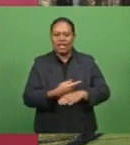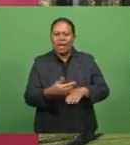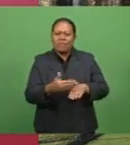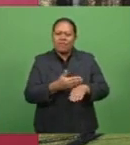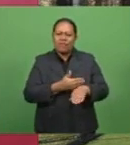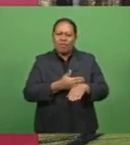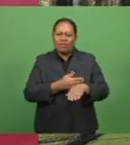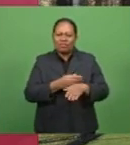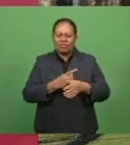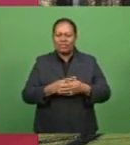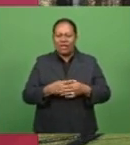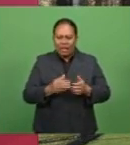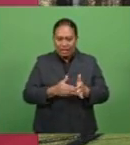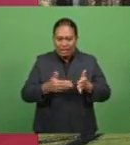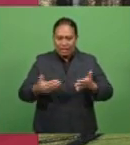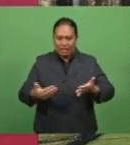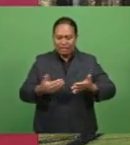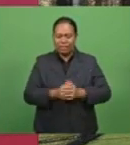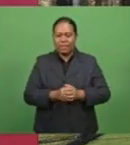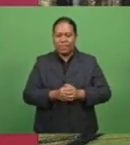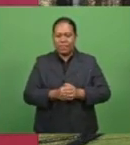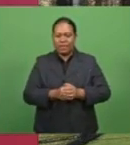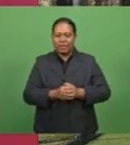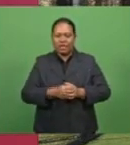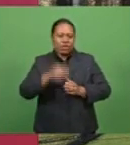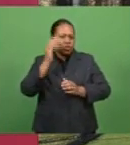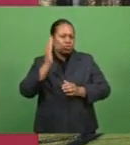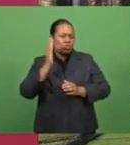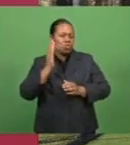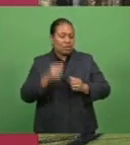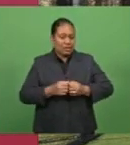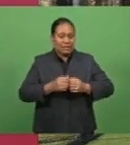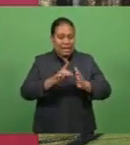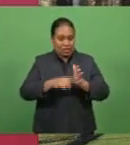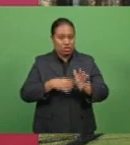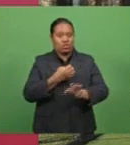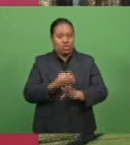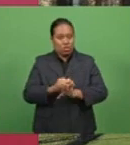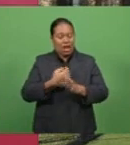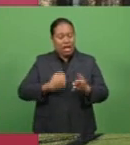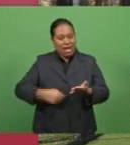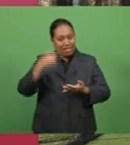eliminations, but now that school won't start again till June,